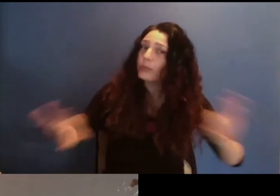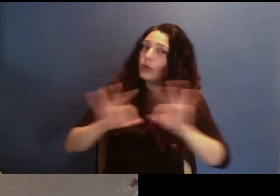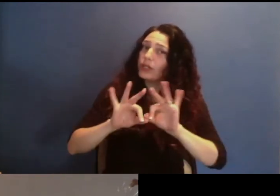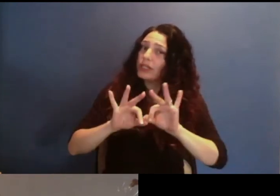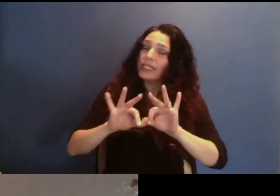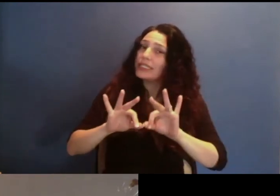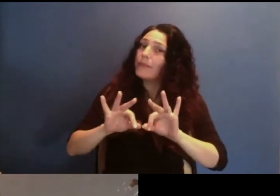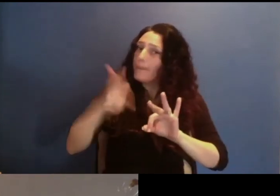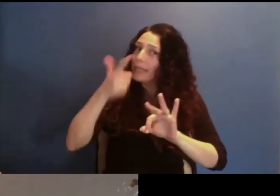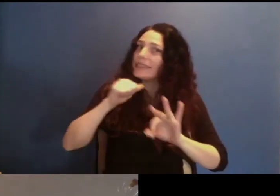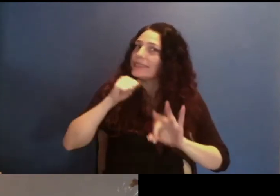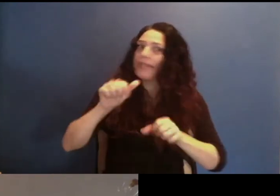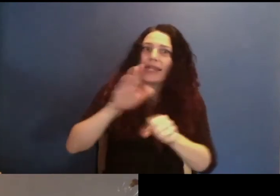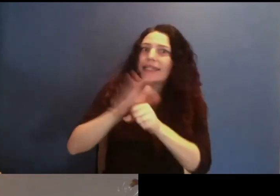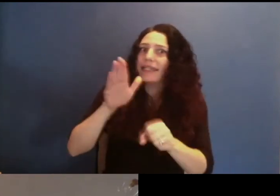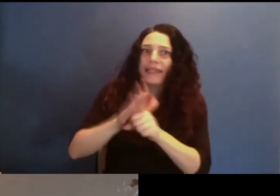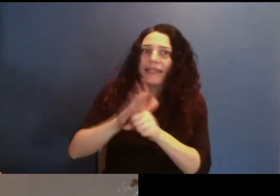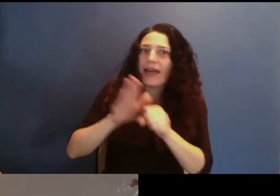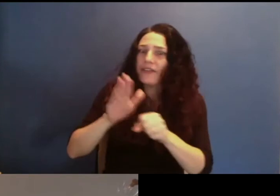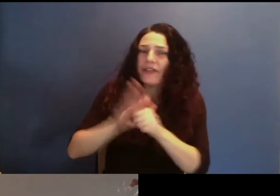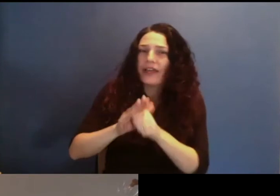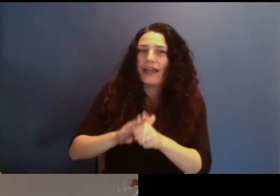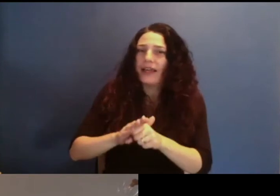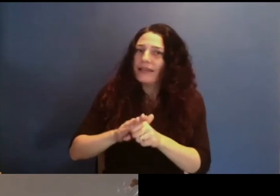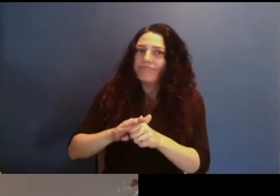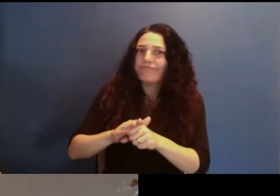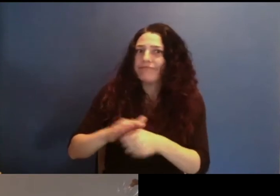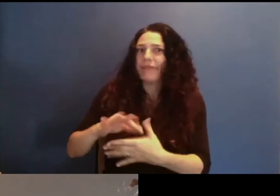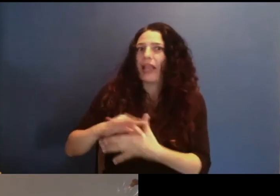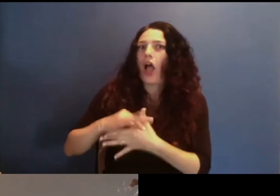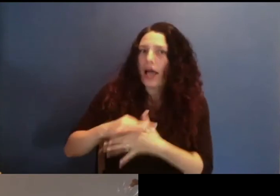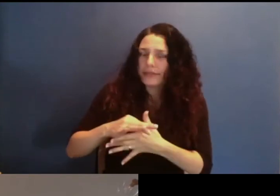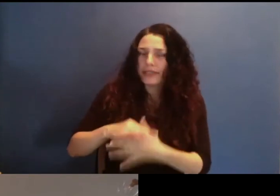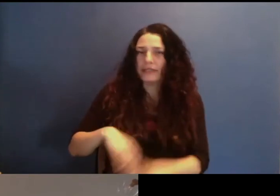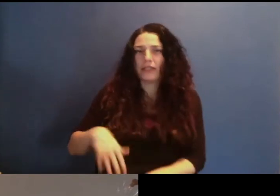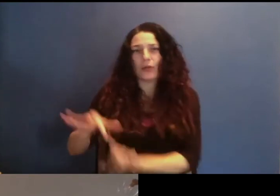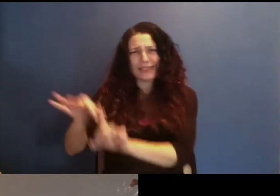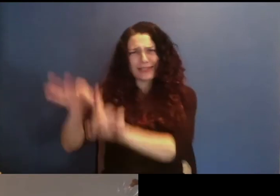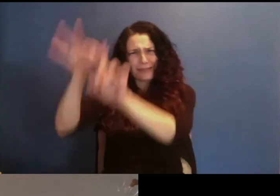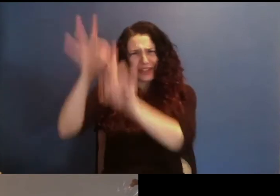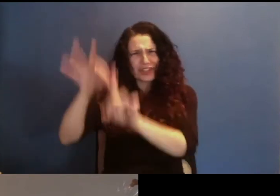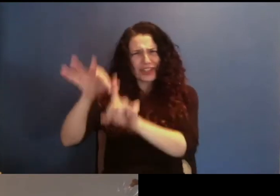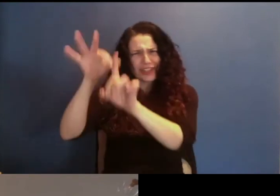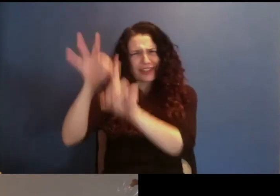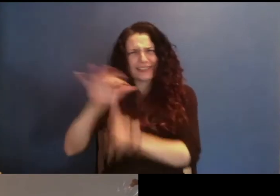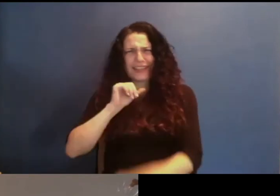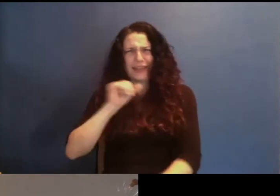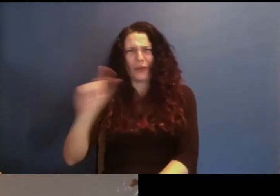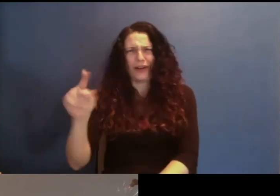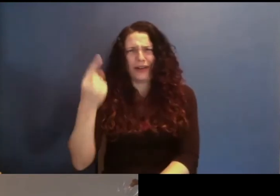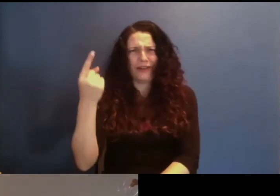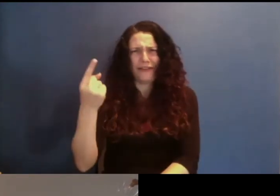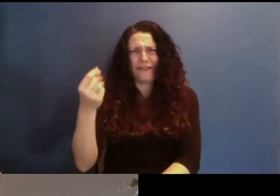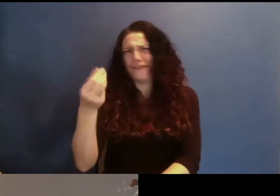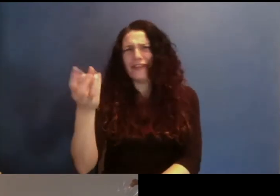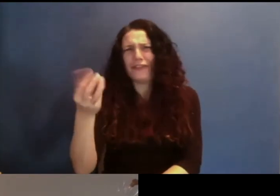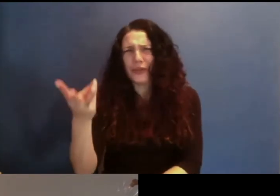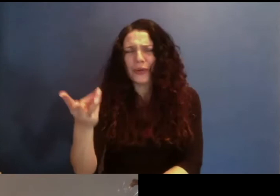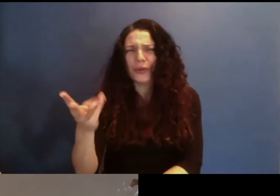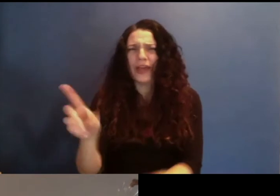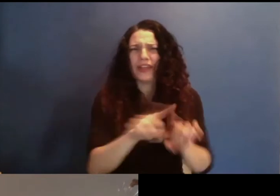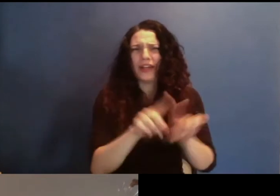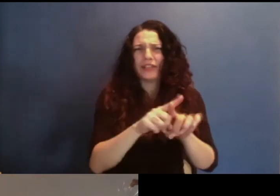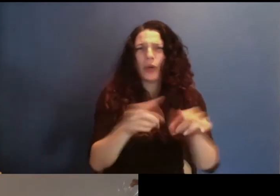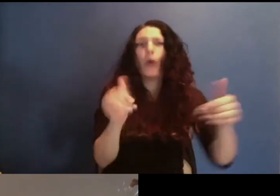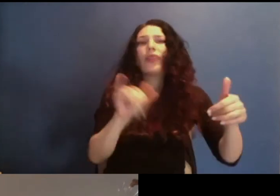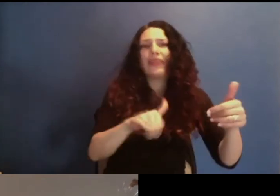don't think it's right that Special is one of the only shows tackling disability. It's like, it's us, and I think it's this close on Sundance Now, and I think that's pretty much it